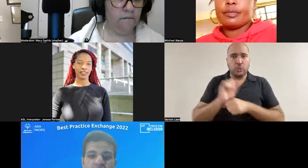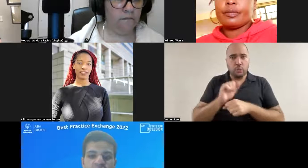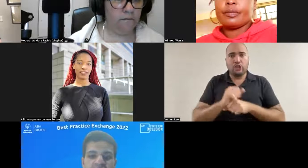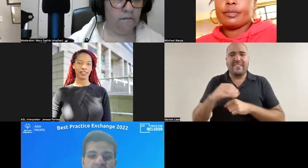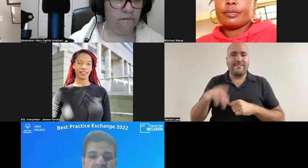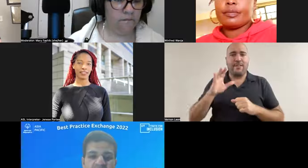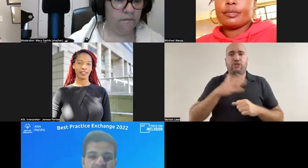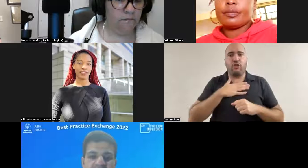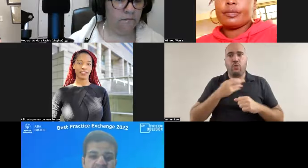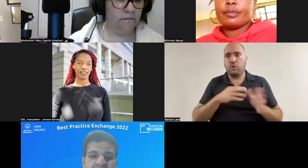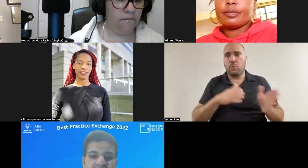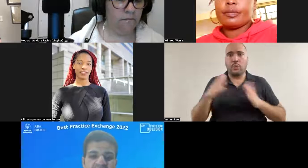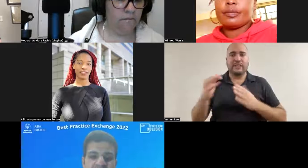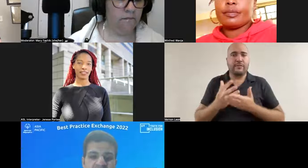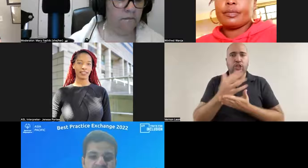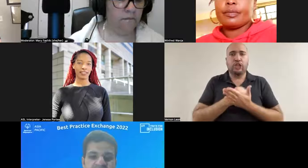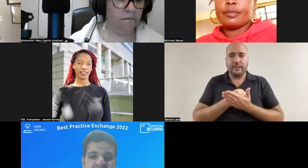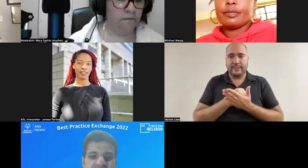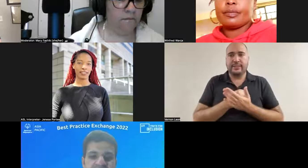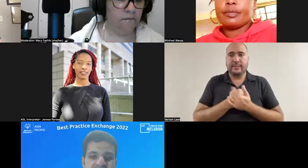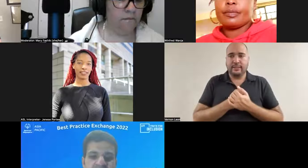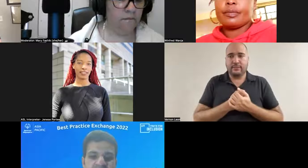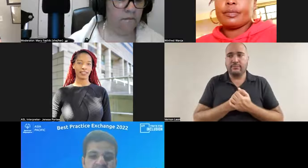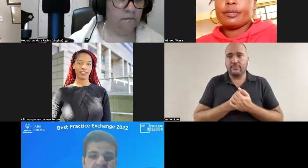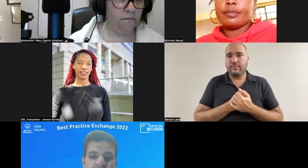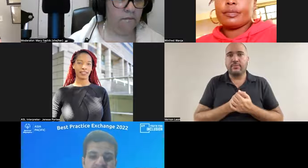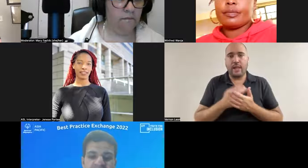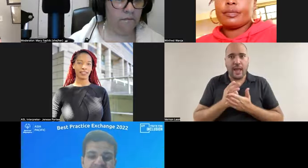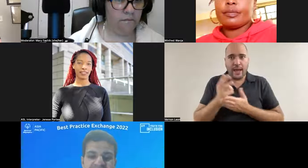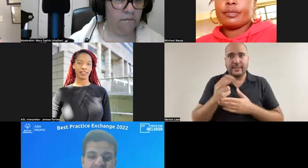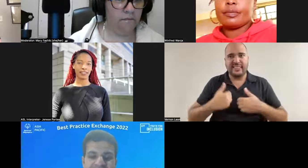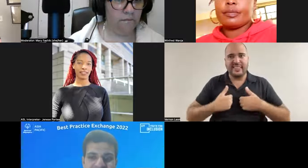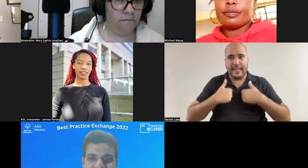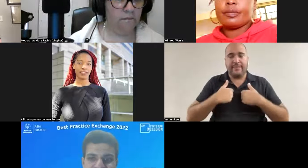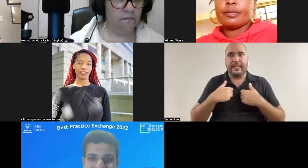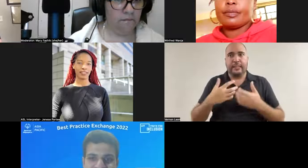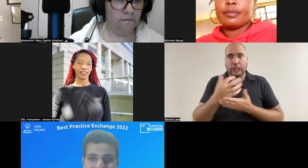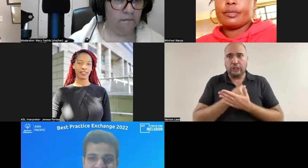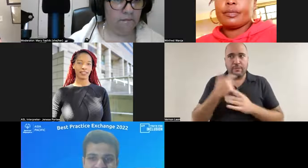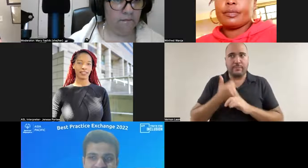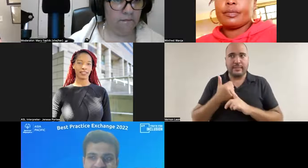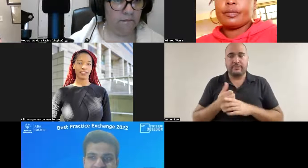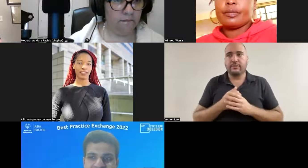their own ways of earning an honest living for themselves.